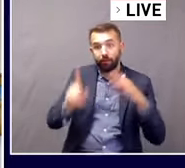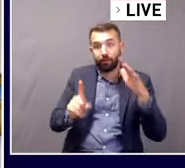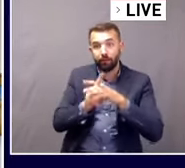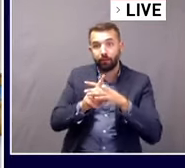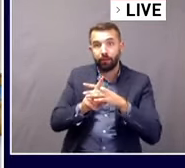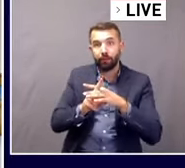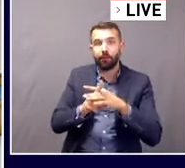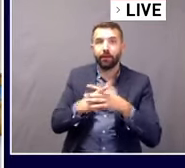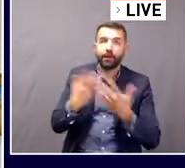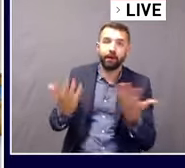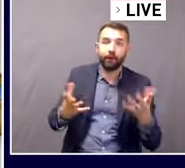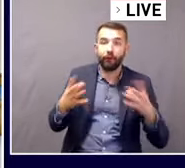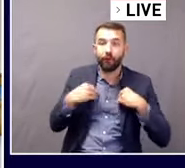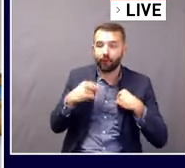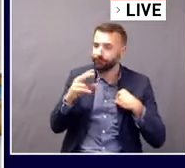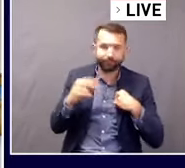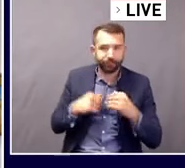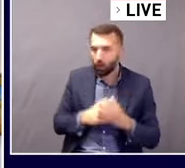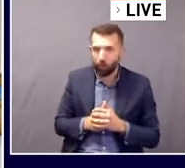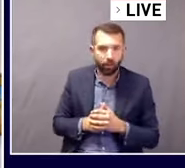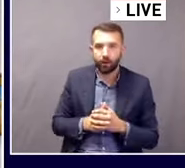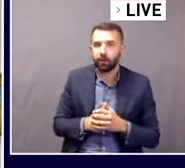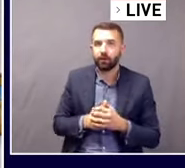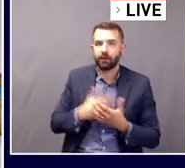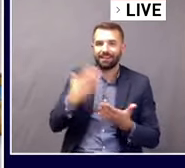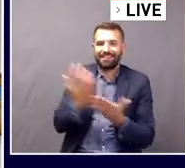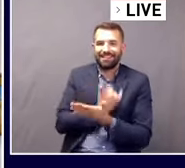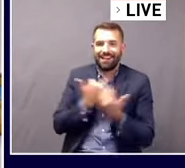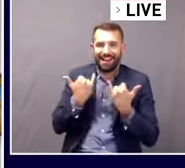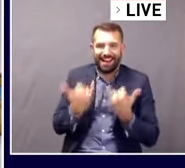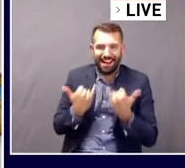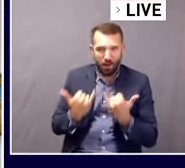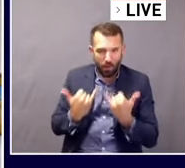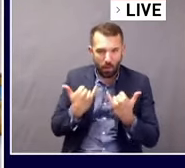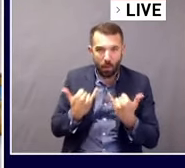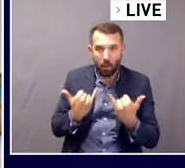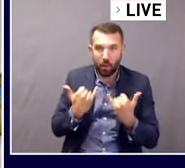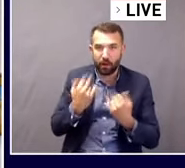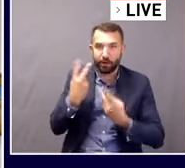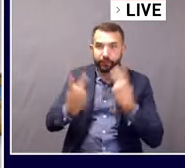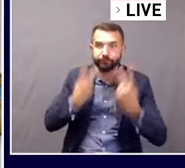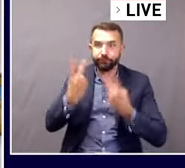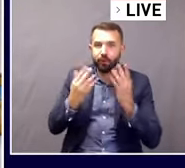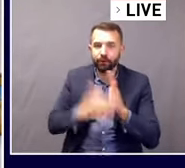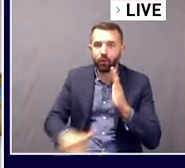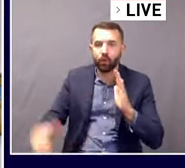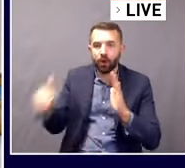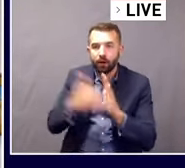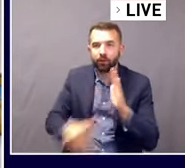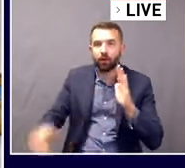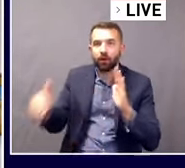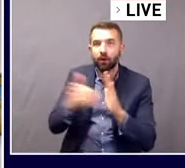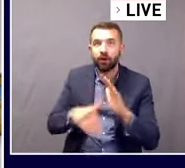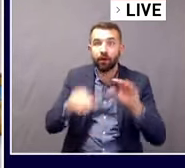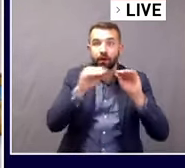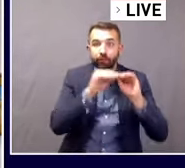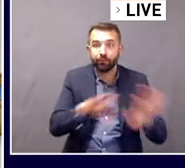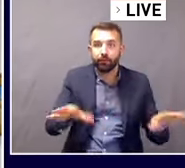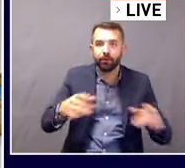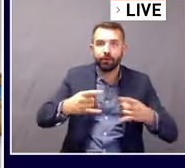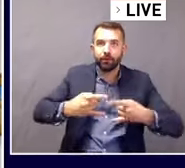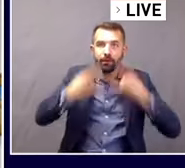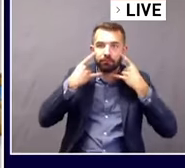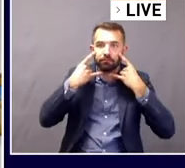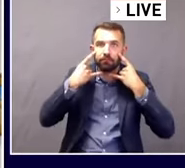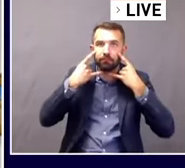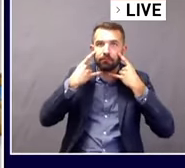great after a facility undergoes an outbreak, but we shouldn't wait until after the outbreak before